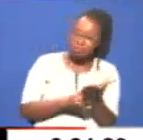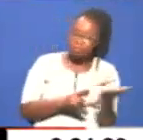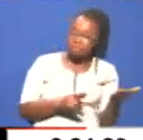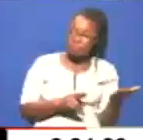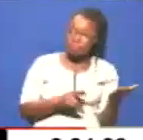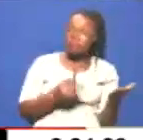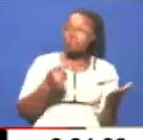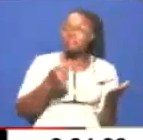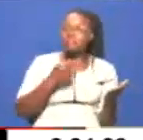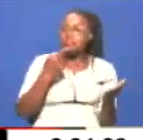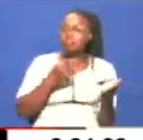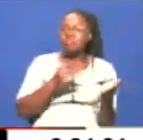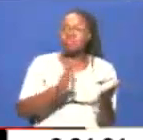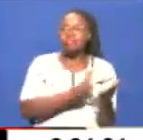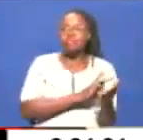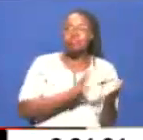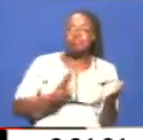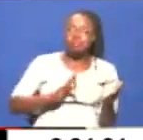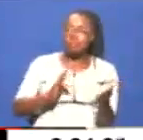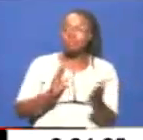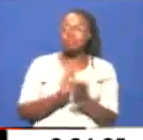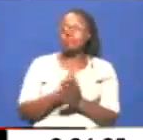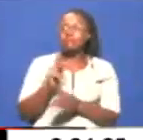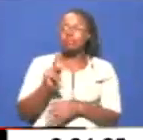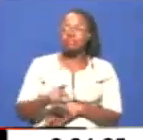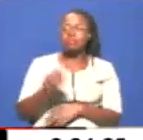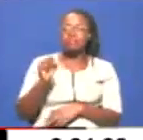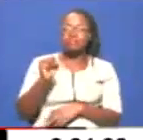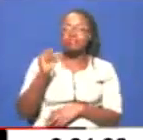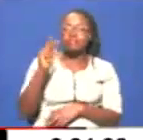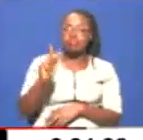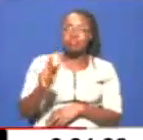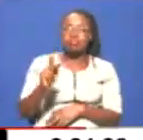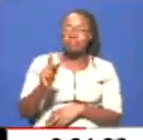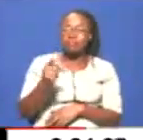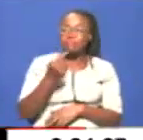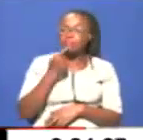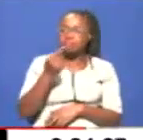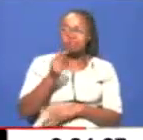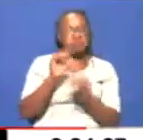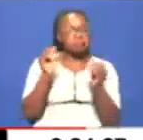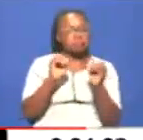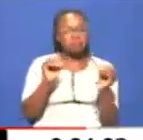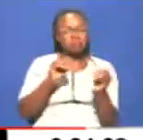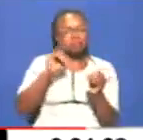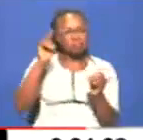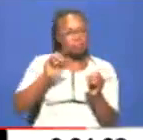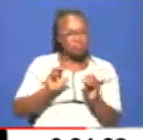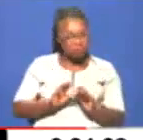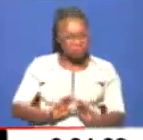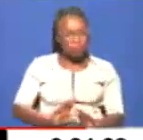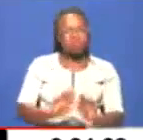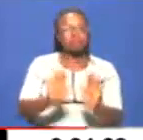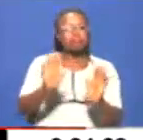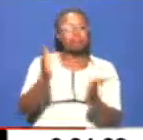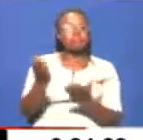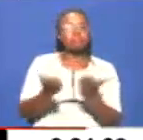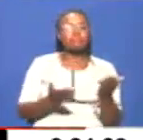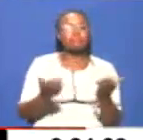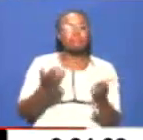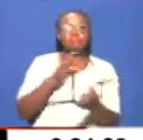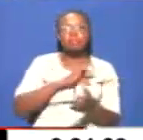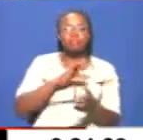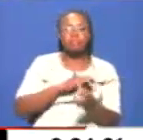said the board of PCK is not giving direction and they must leave. They have no business earning